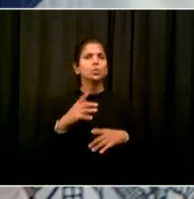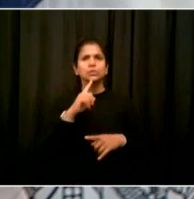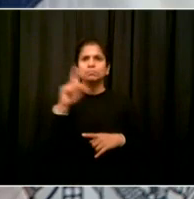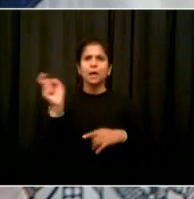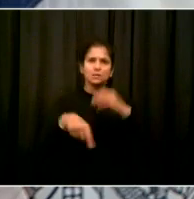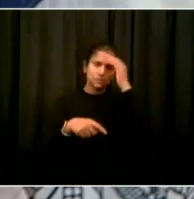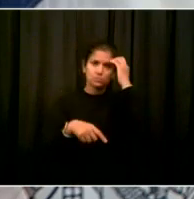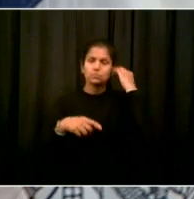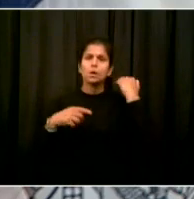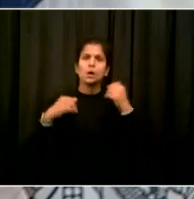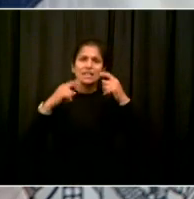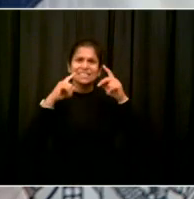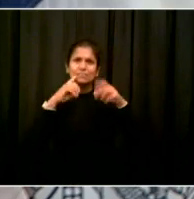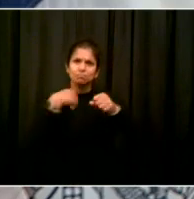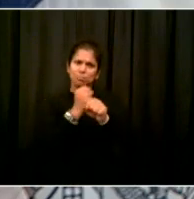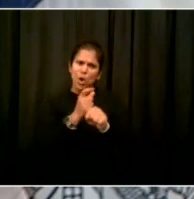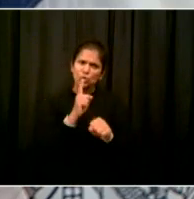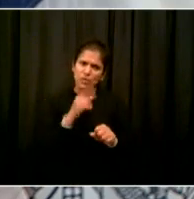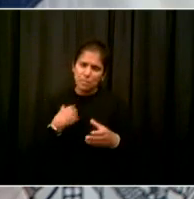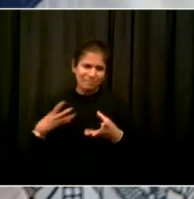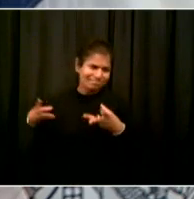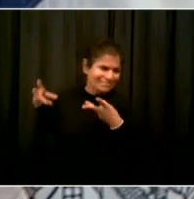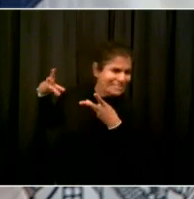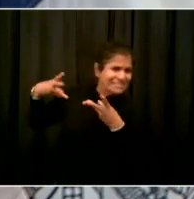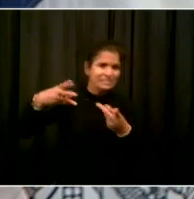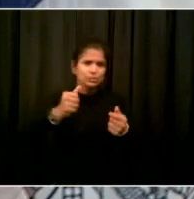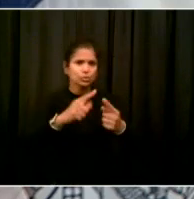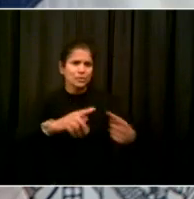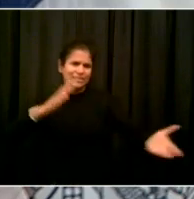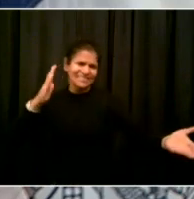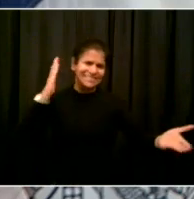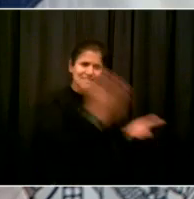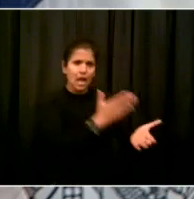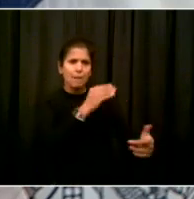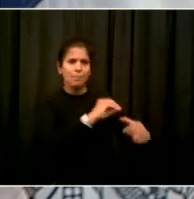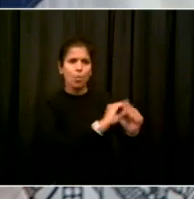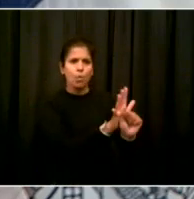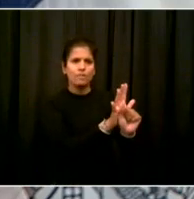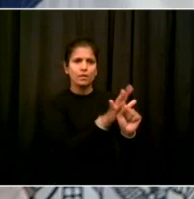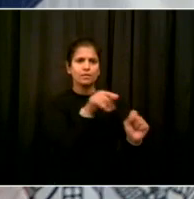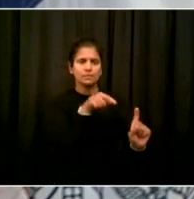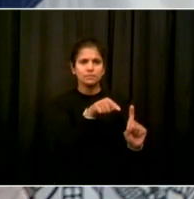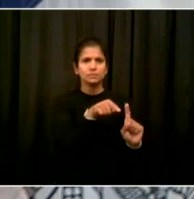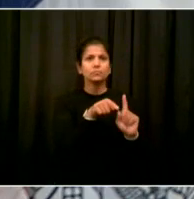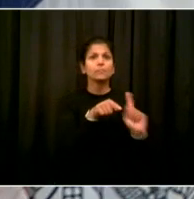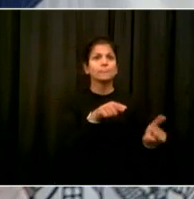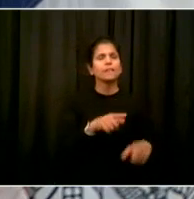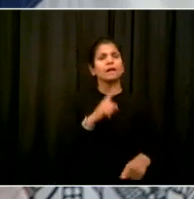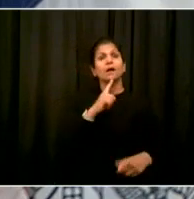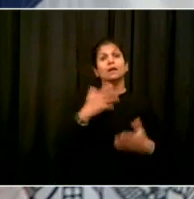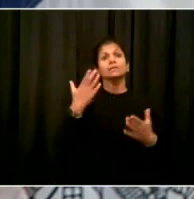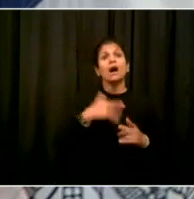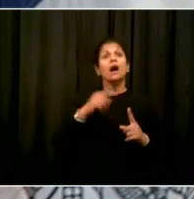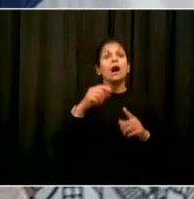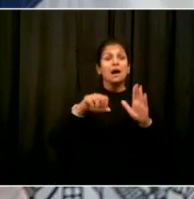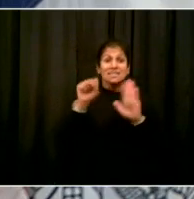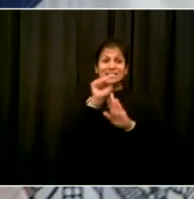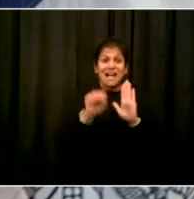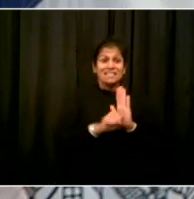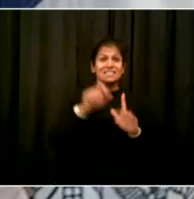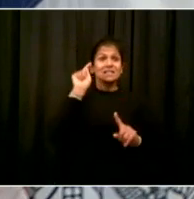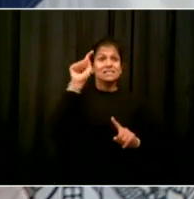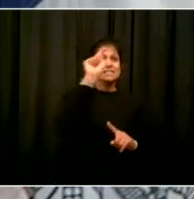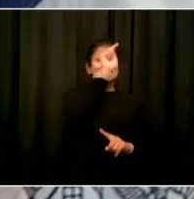States. Right now, in many parts of the world, they are not winning the battle against the coronavirus, and for reasons that are